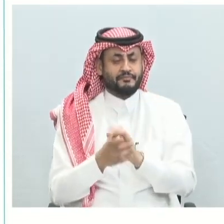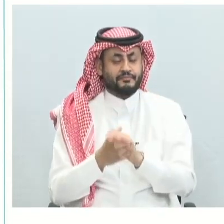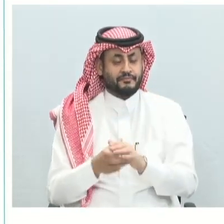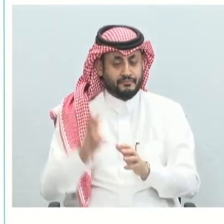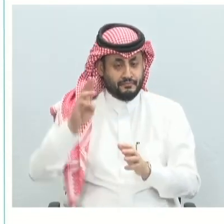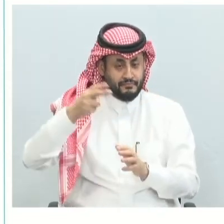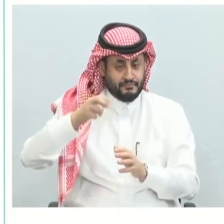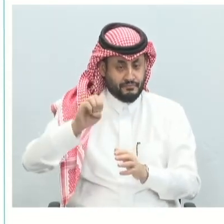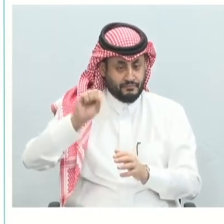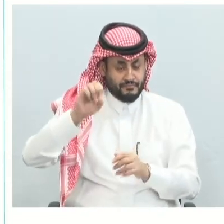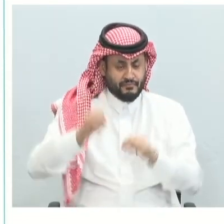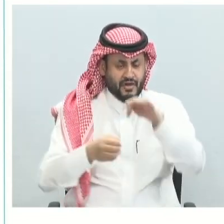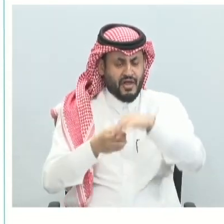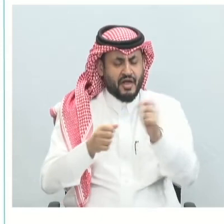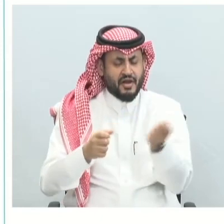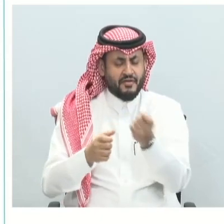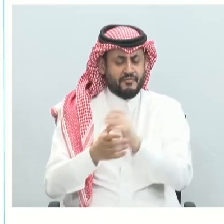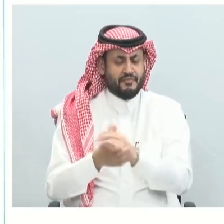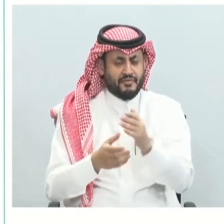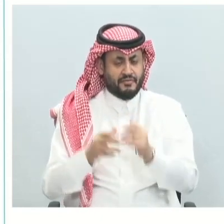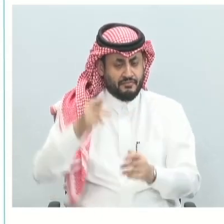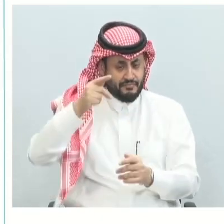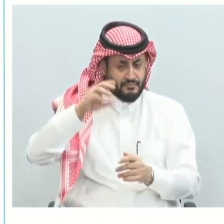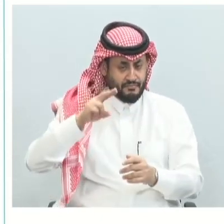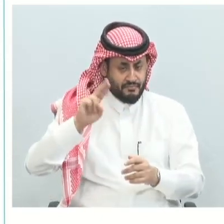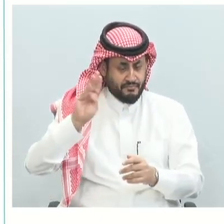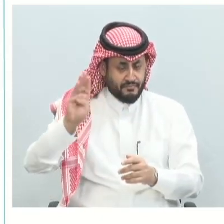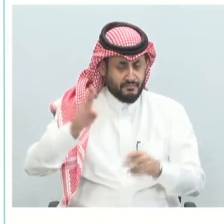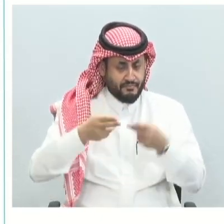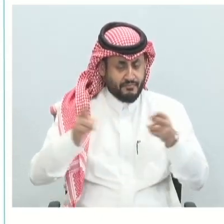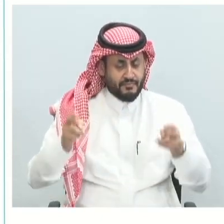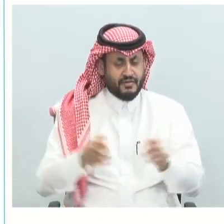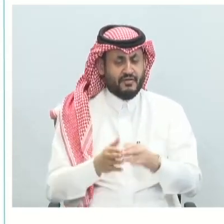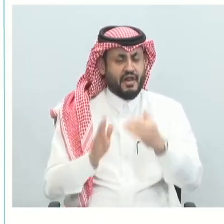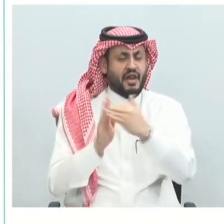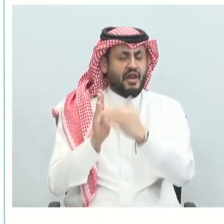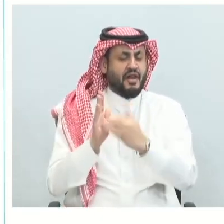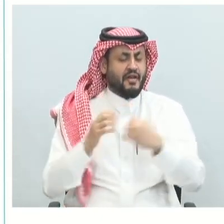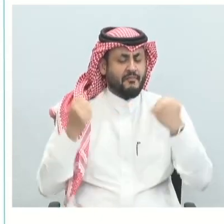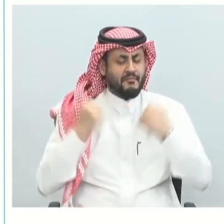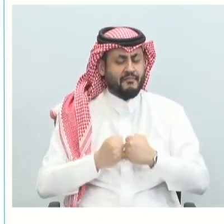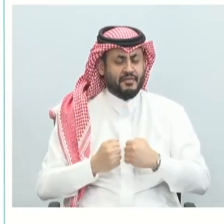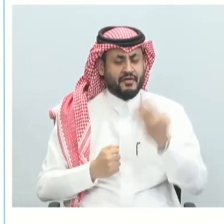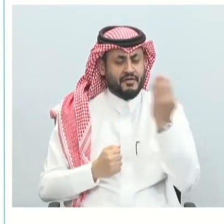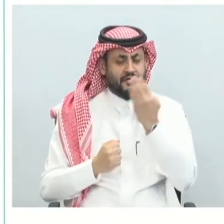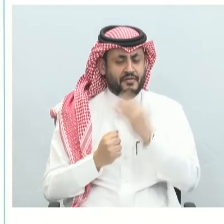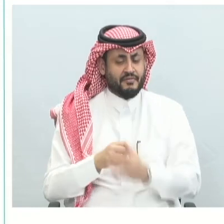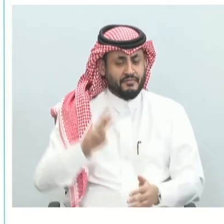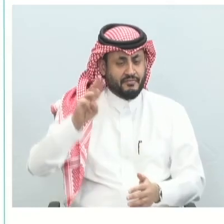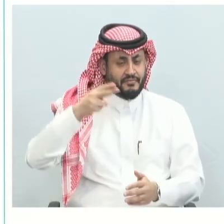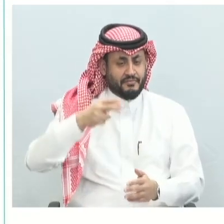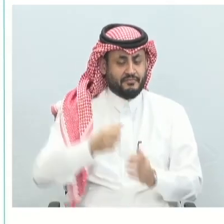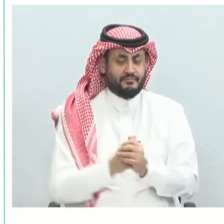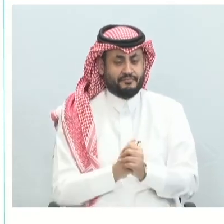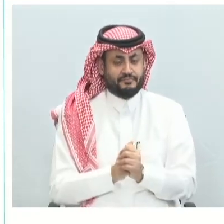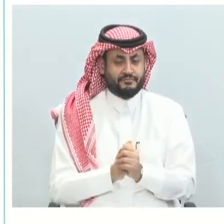who's in sentences, read P and B jingles, list as much clothes as you can, and read the words starting with W